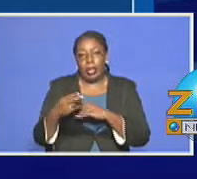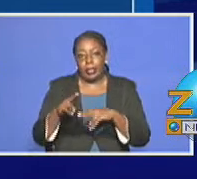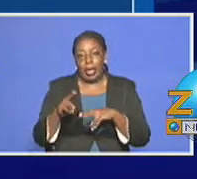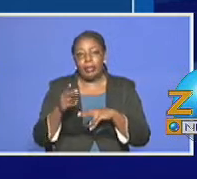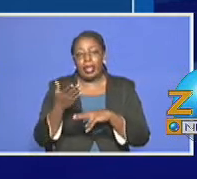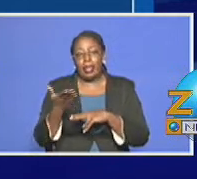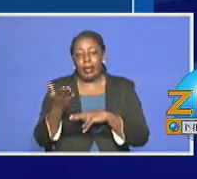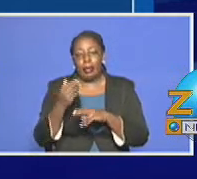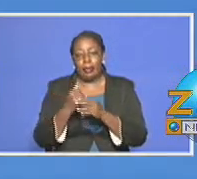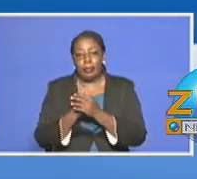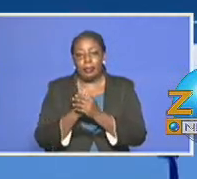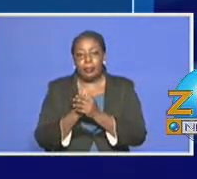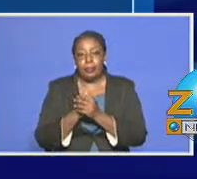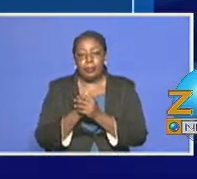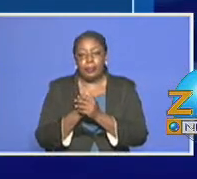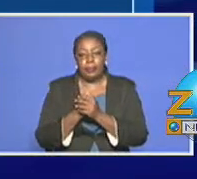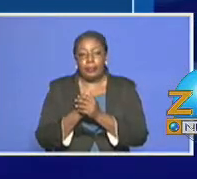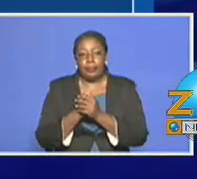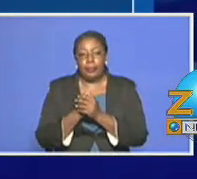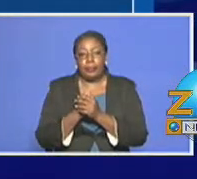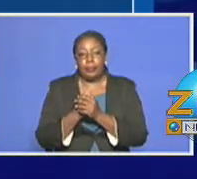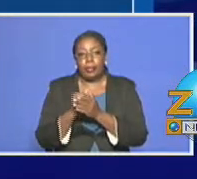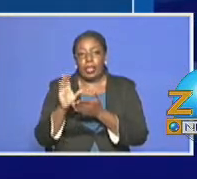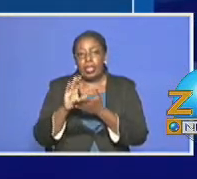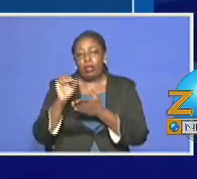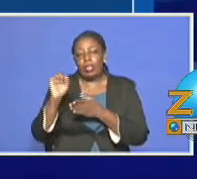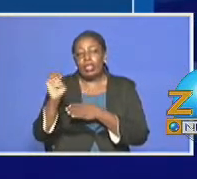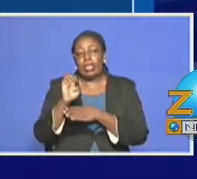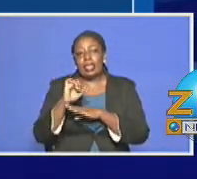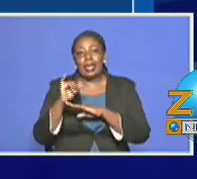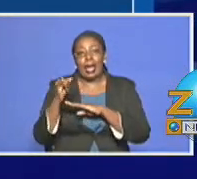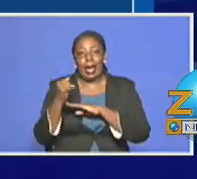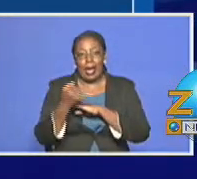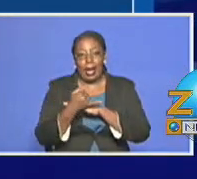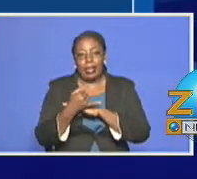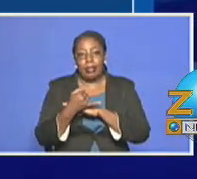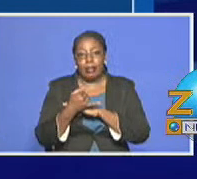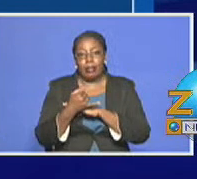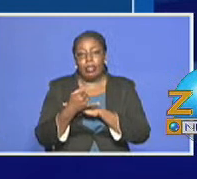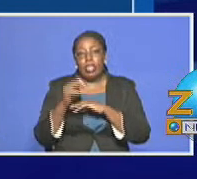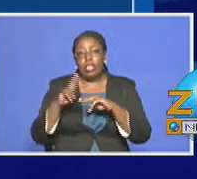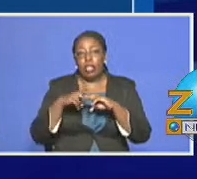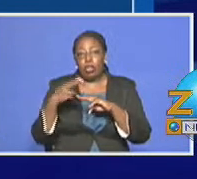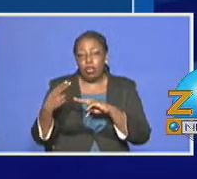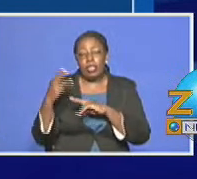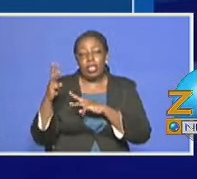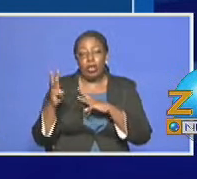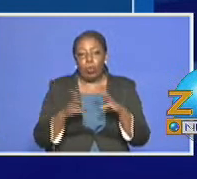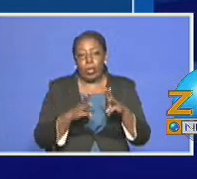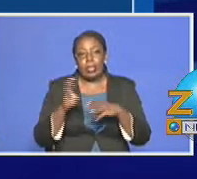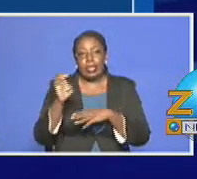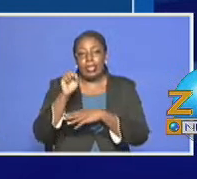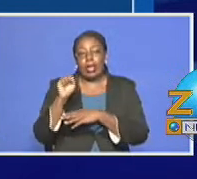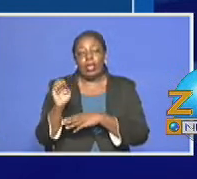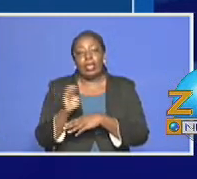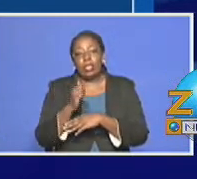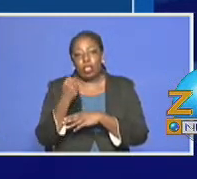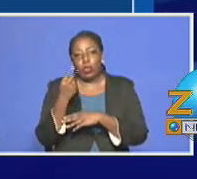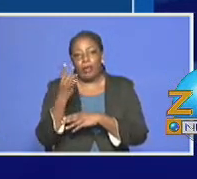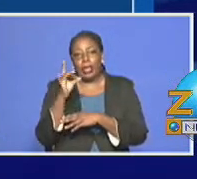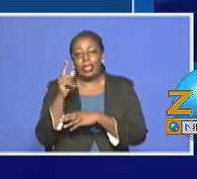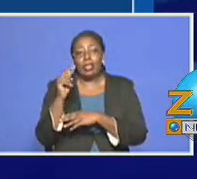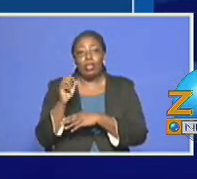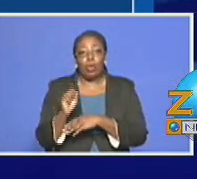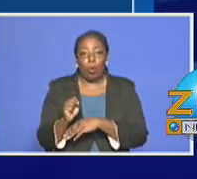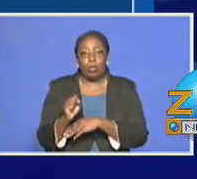at 2:33 in the afternoon. In the Central and Southeastern Island, we see a slight reduction in those winds east to southeast at 12 to 18